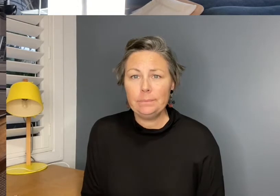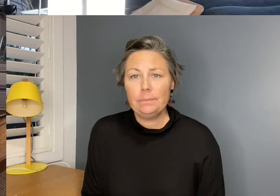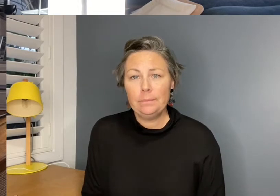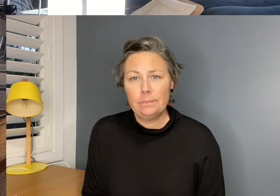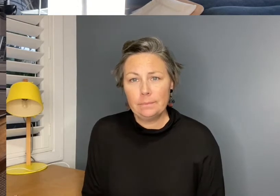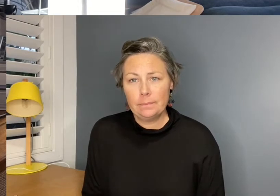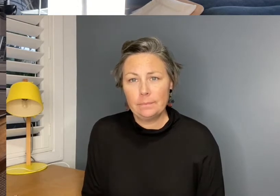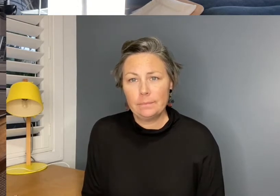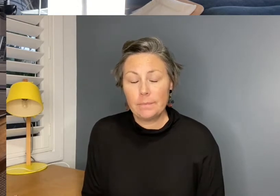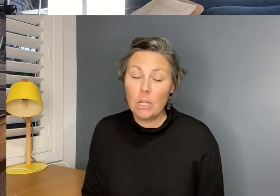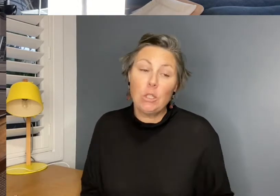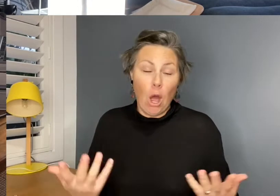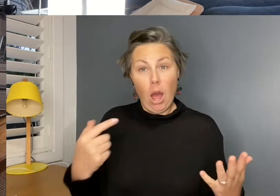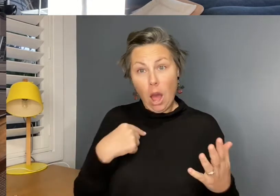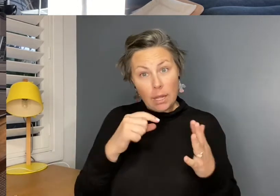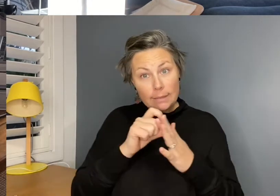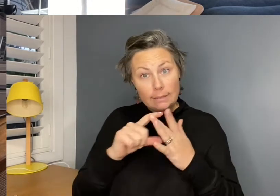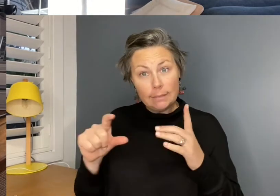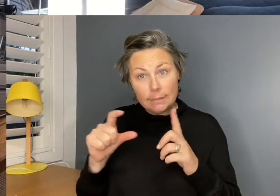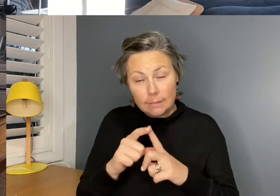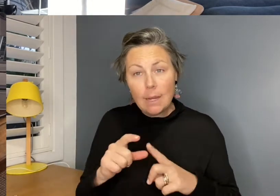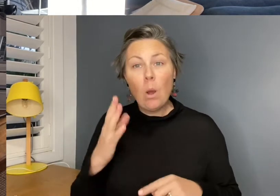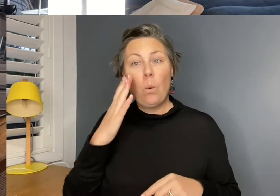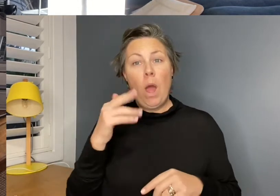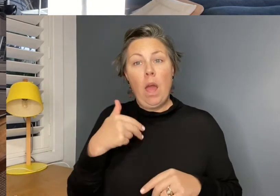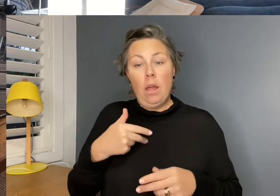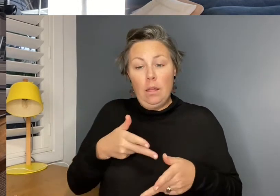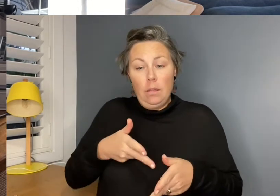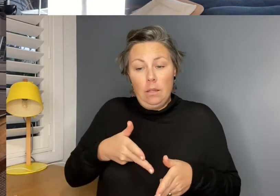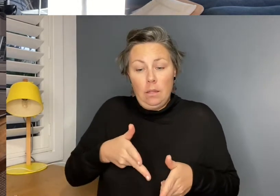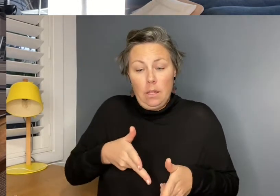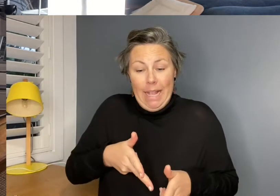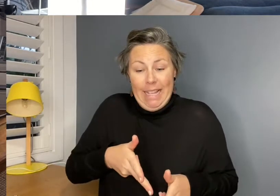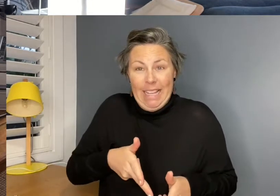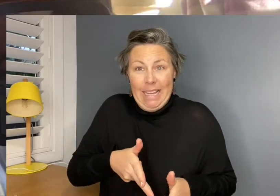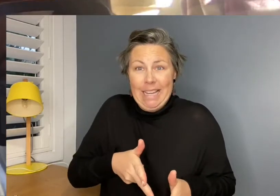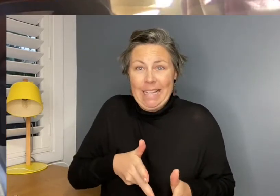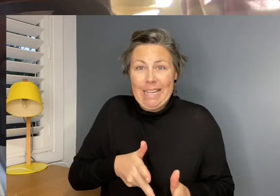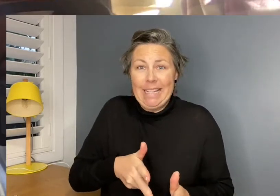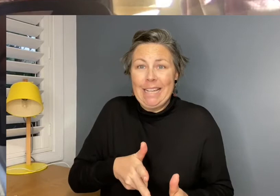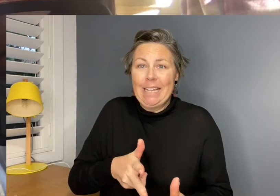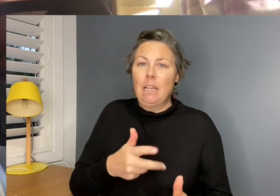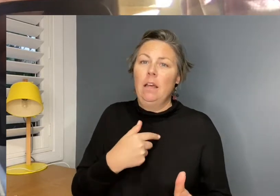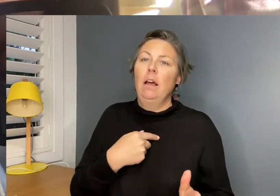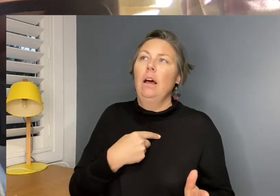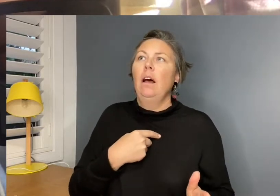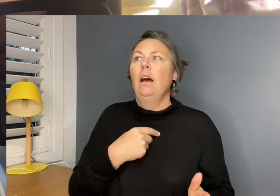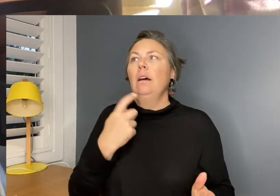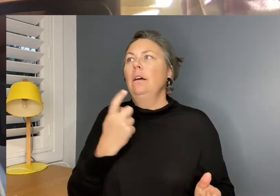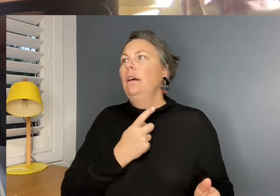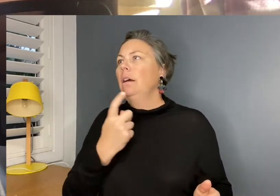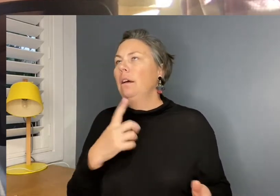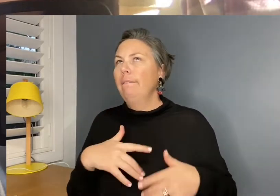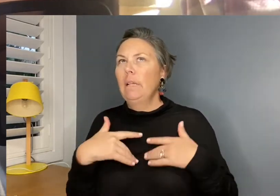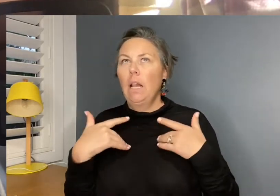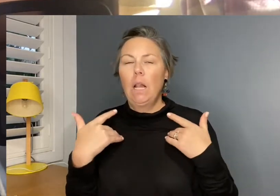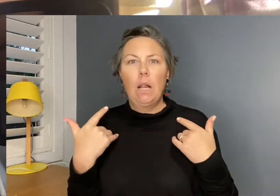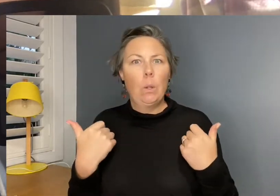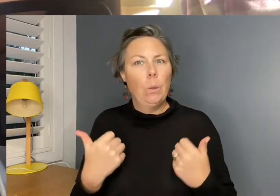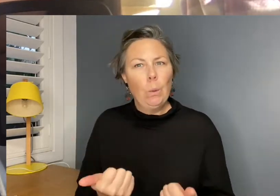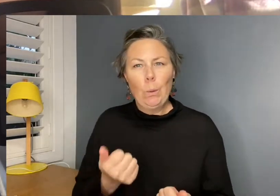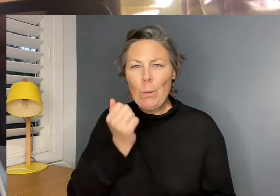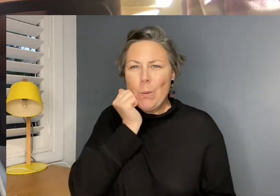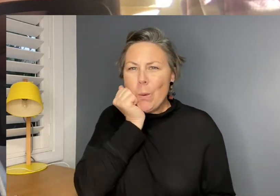so I did. And then once I got into the water, I just was like, oh, this feels so good. Like it